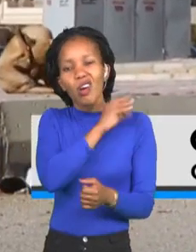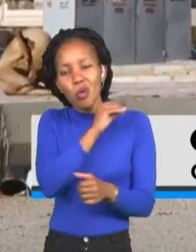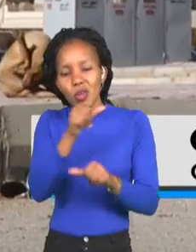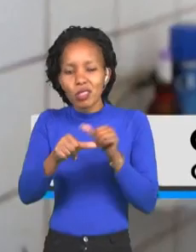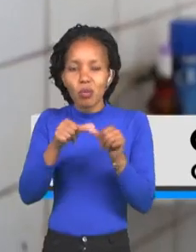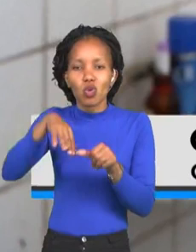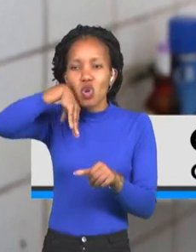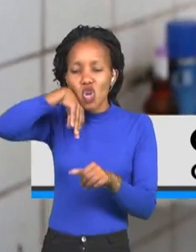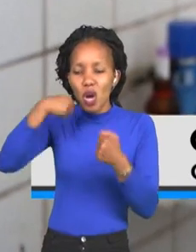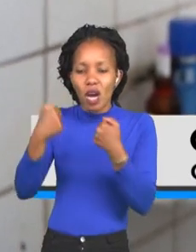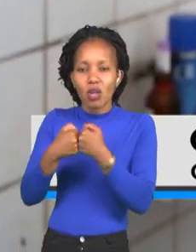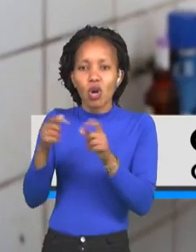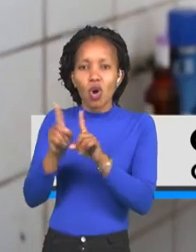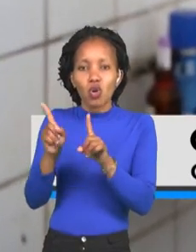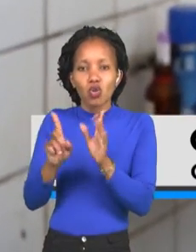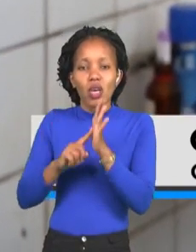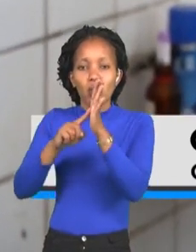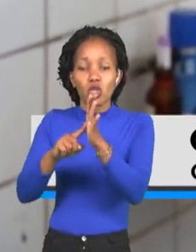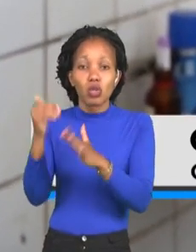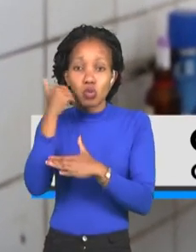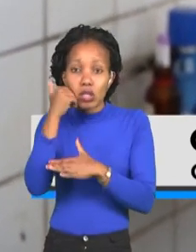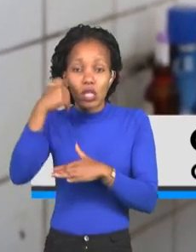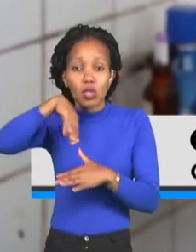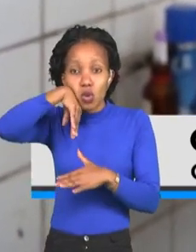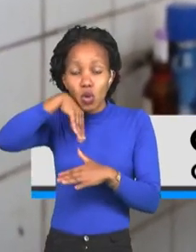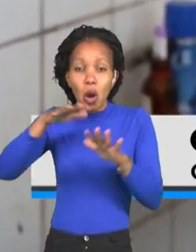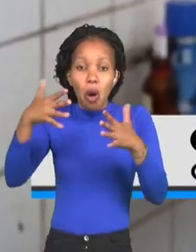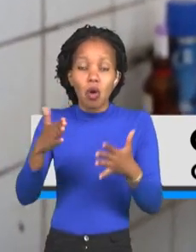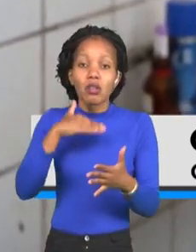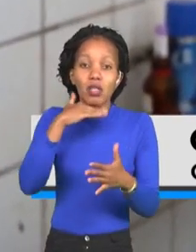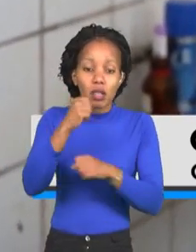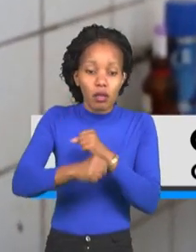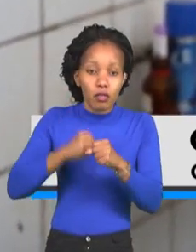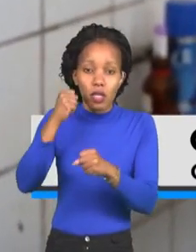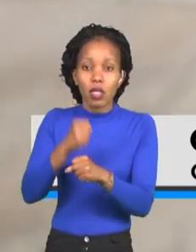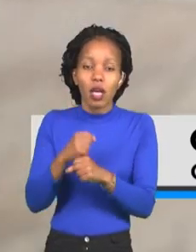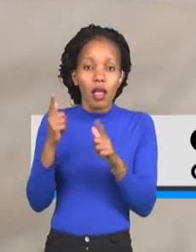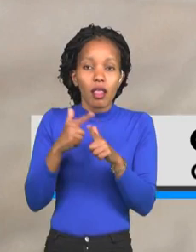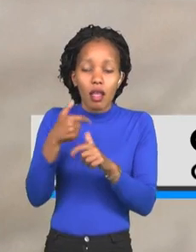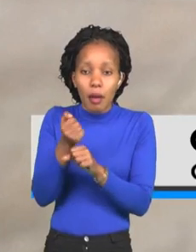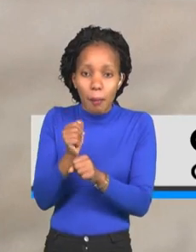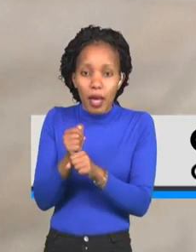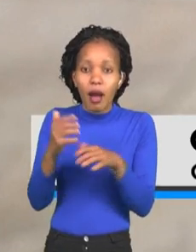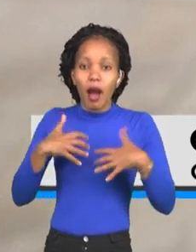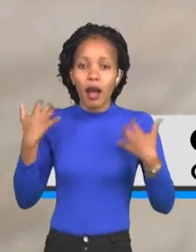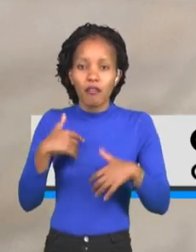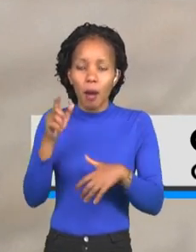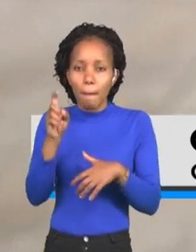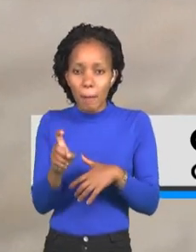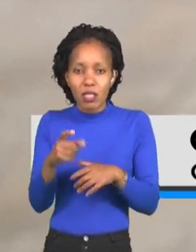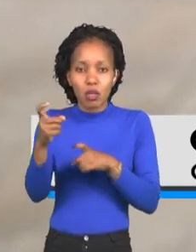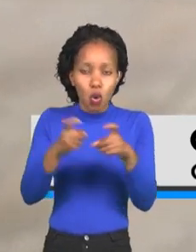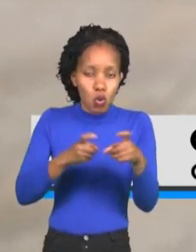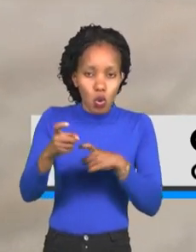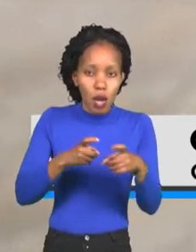dog attacks, exposure to rabies, and in some cases even deaths over the years have triggered calls for the animals to be brought under